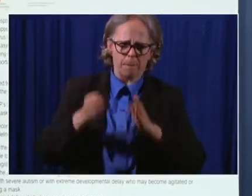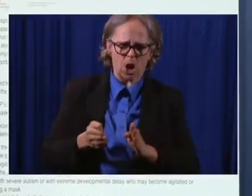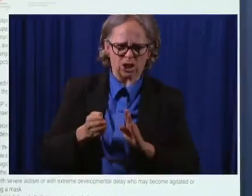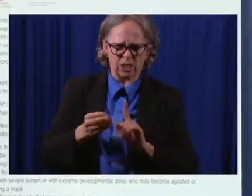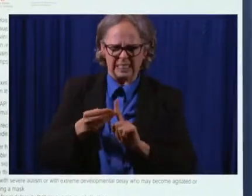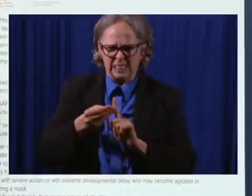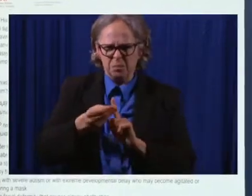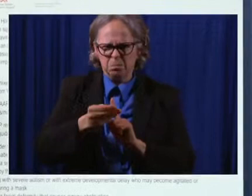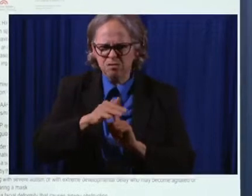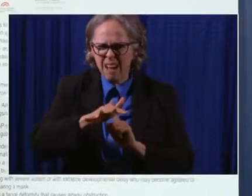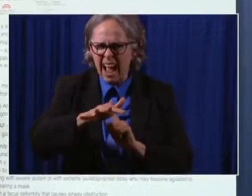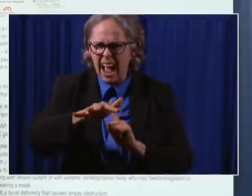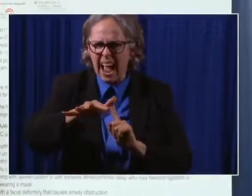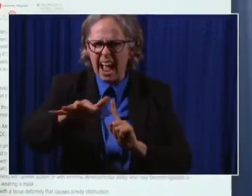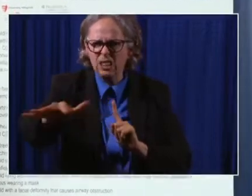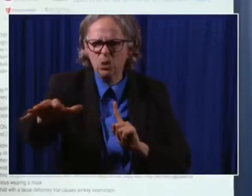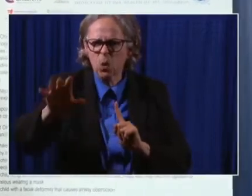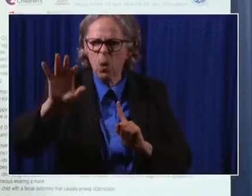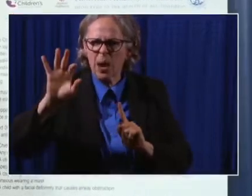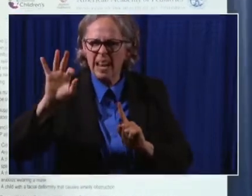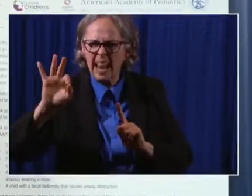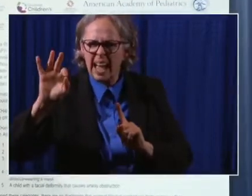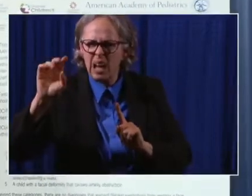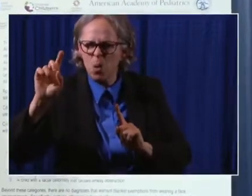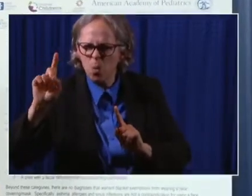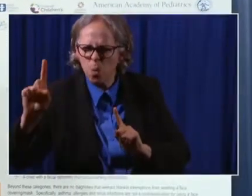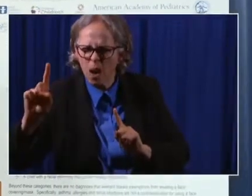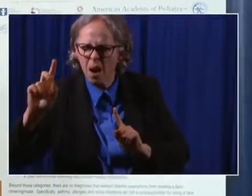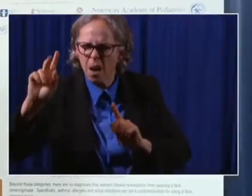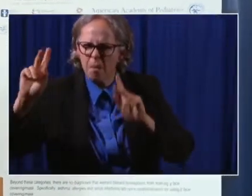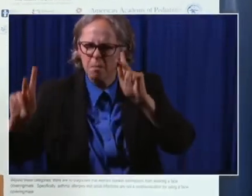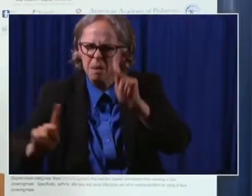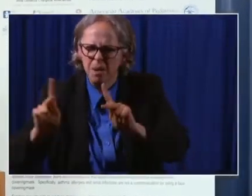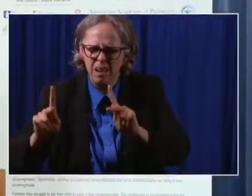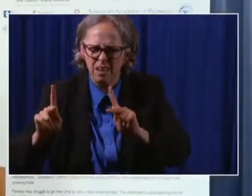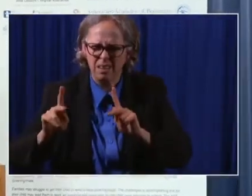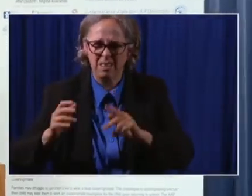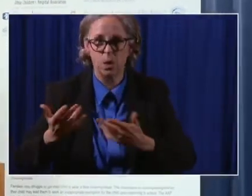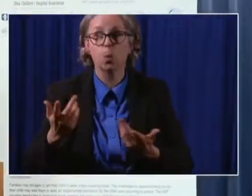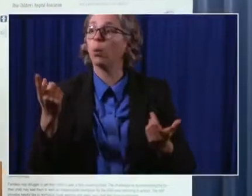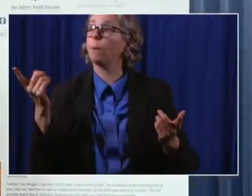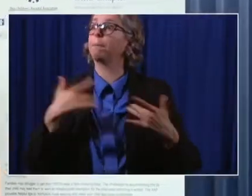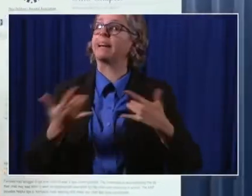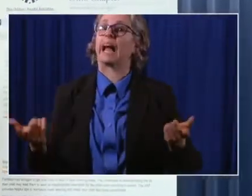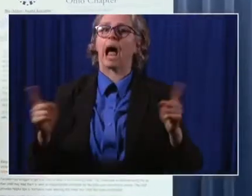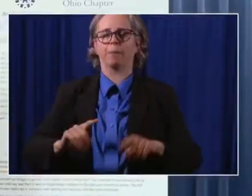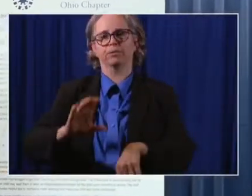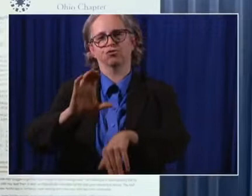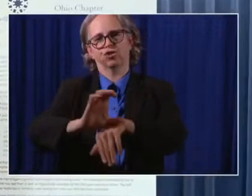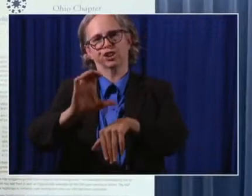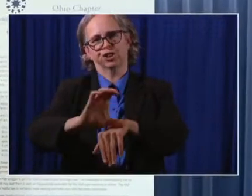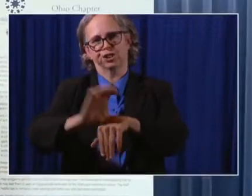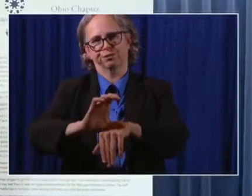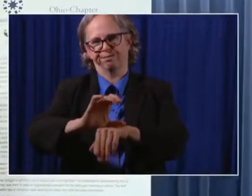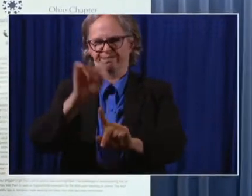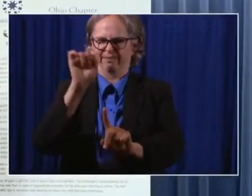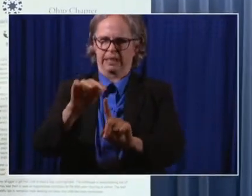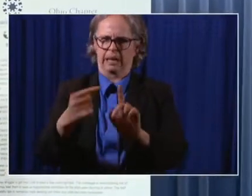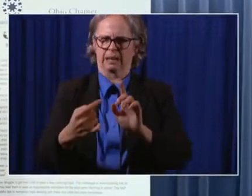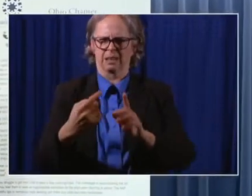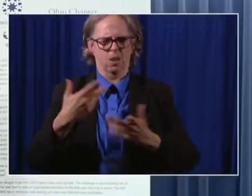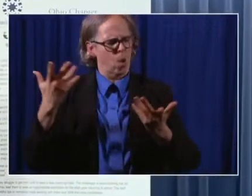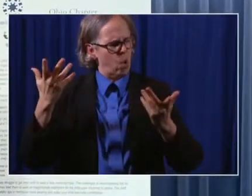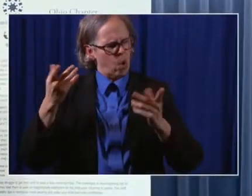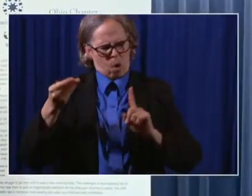with COVID-19 who attended a church service. It spread like wildfire.